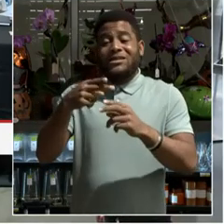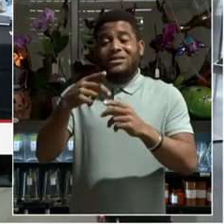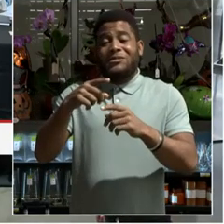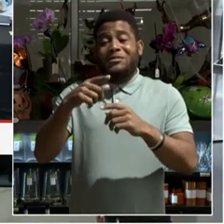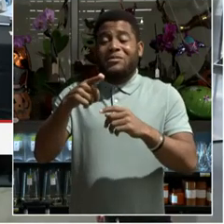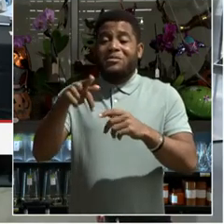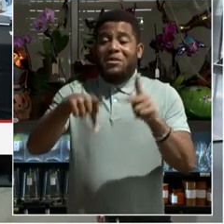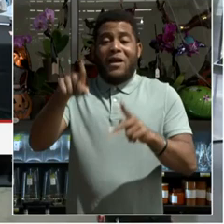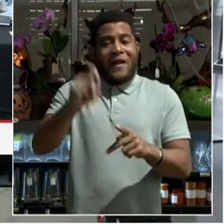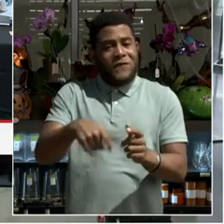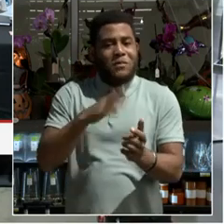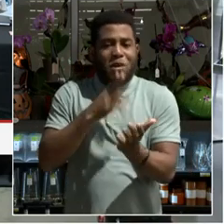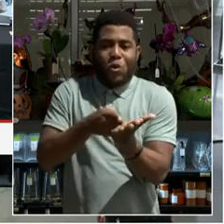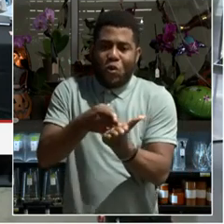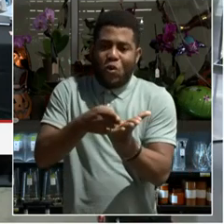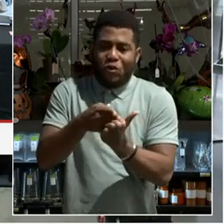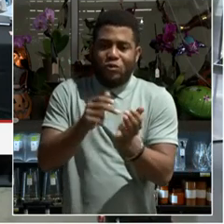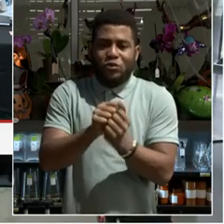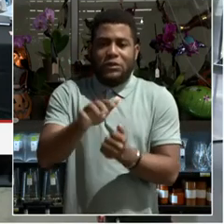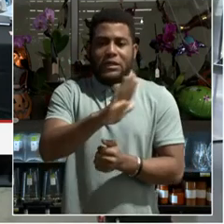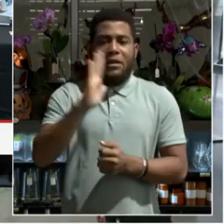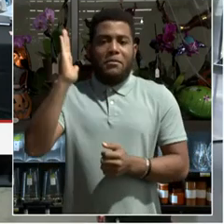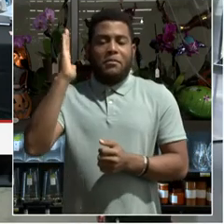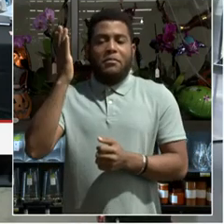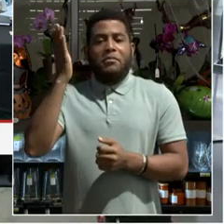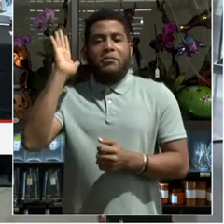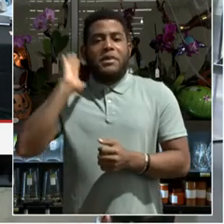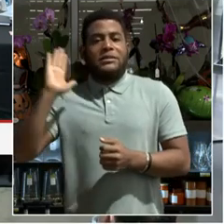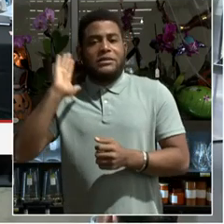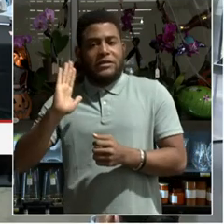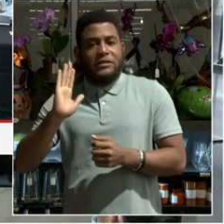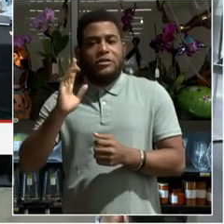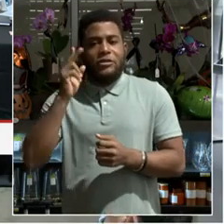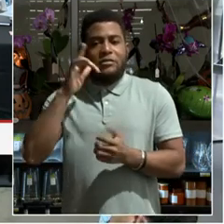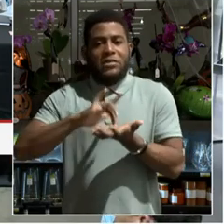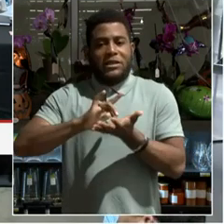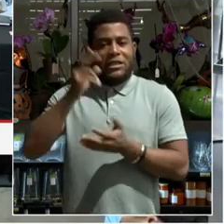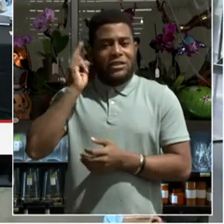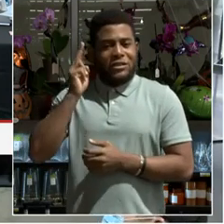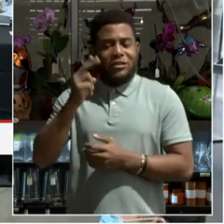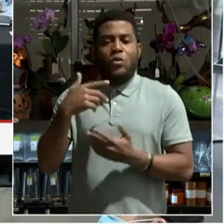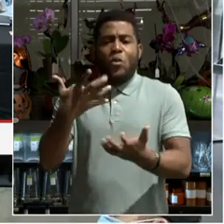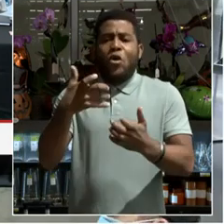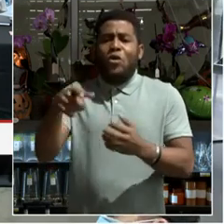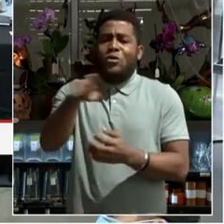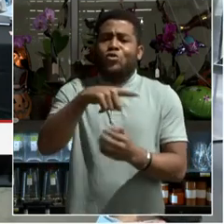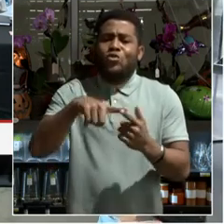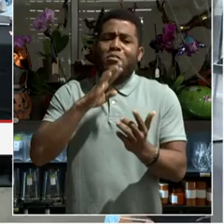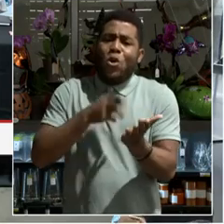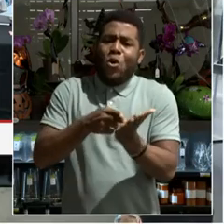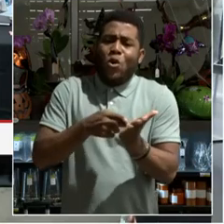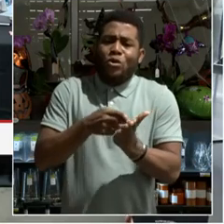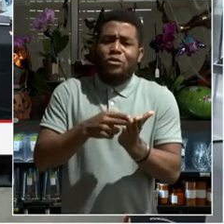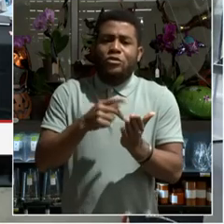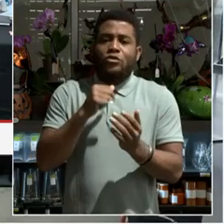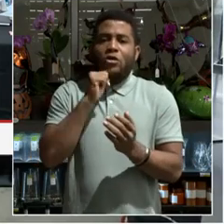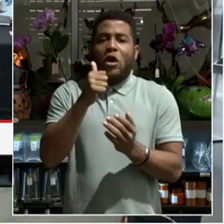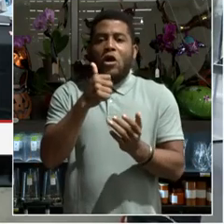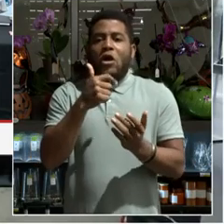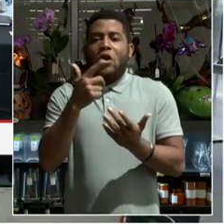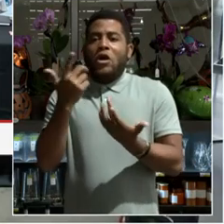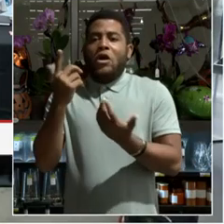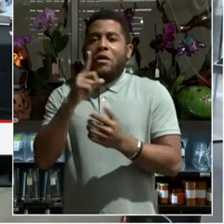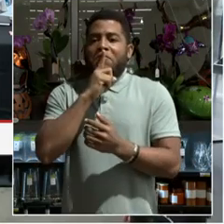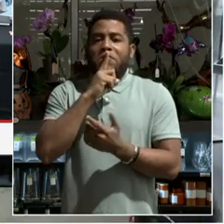believe in low barrier access to health services. So we're not asking people to bring in letters from their doctor,